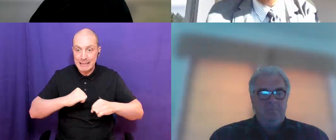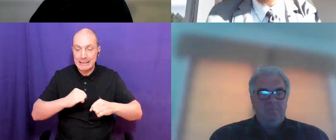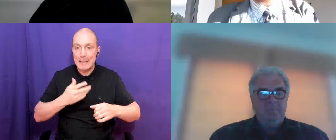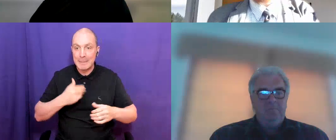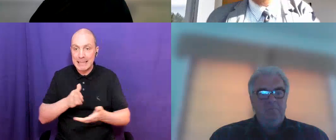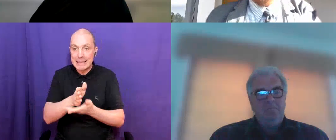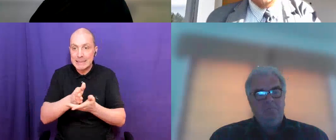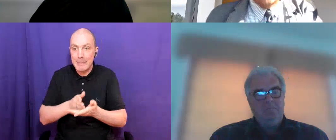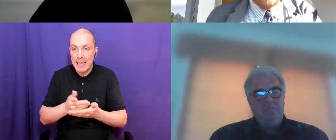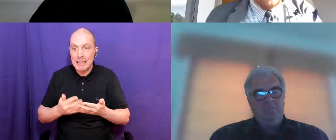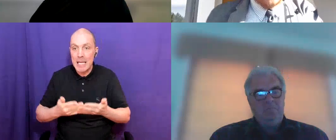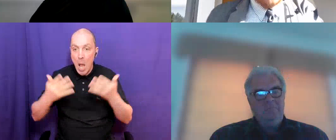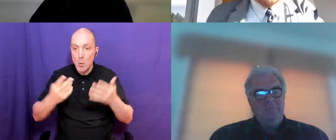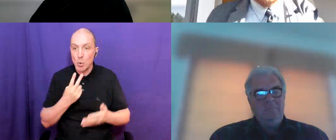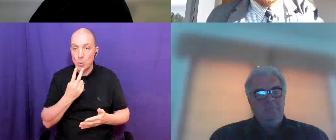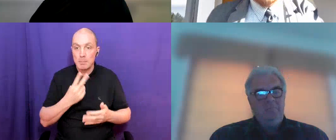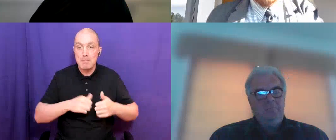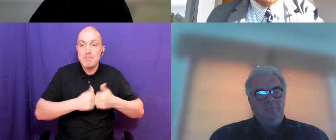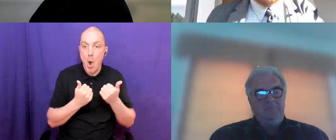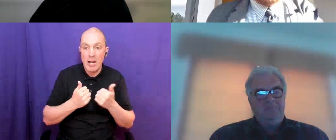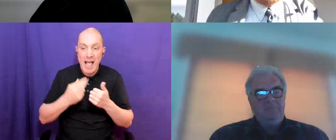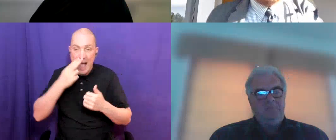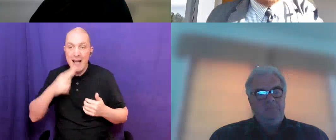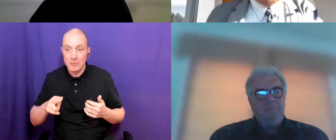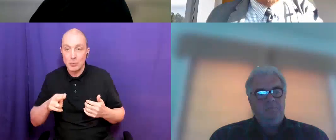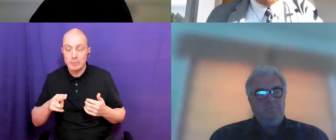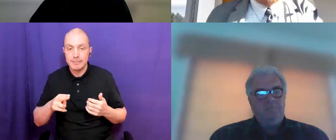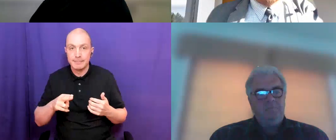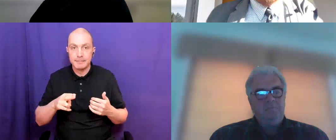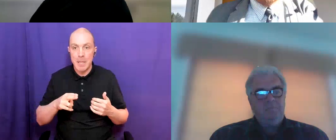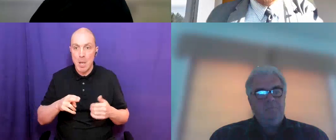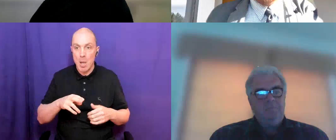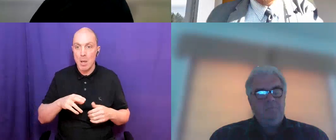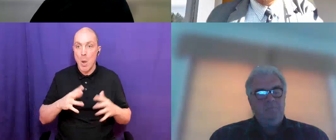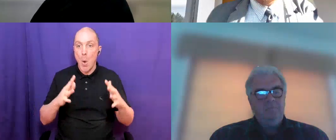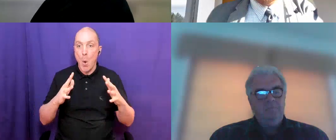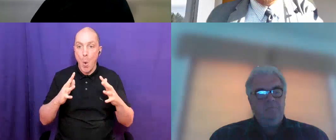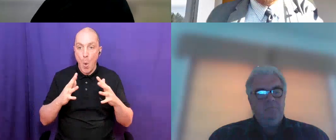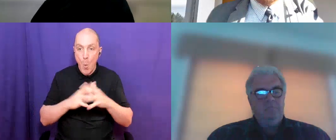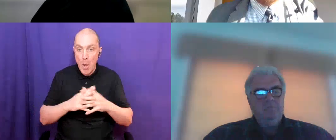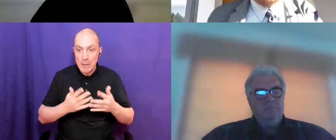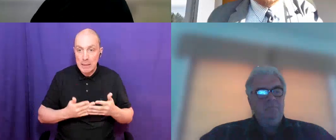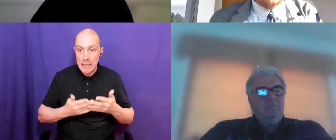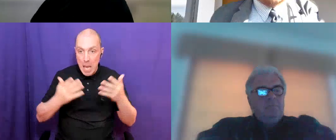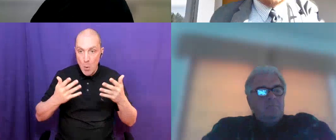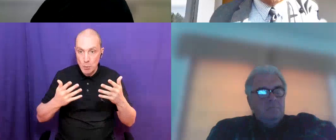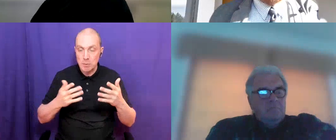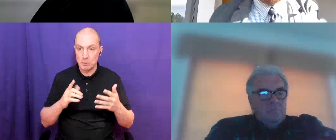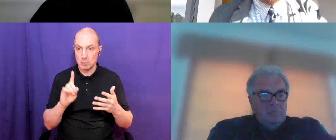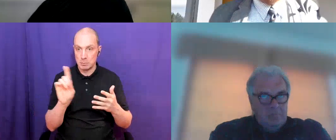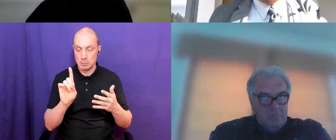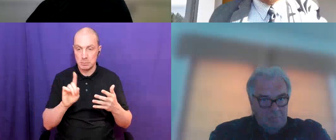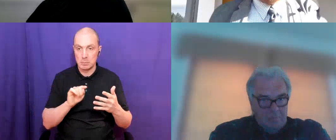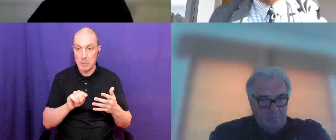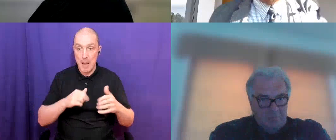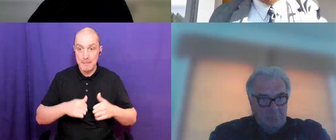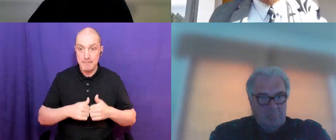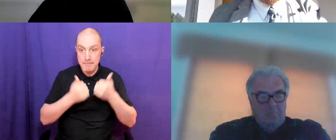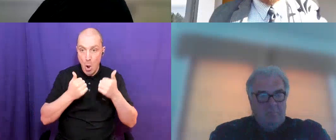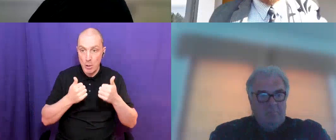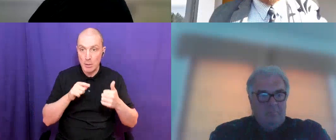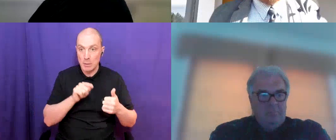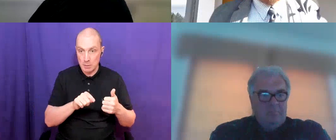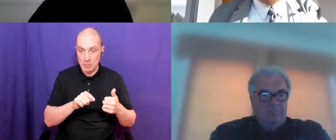count into 2 sessions, morning and afternoon, and the wards counted in each session will be as follows. In the morning